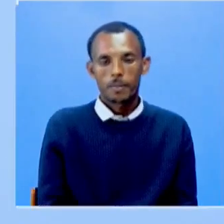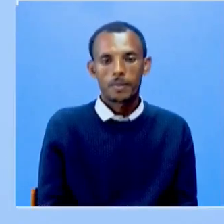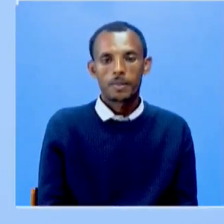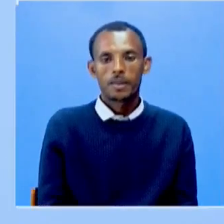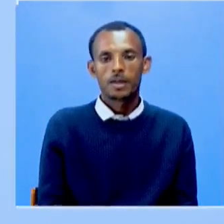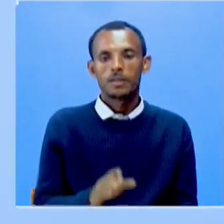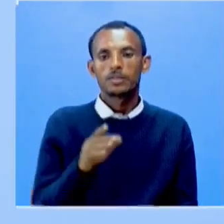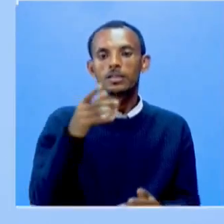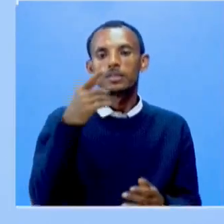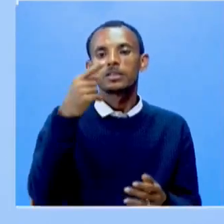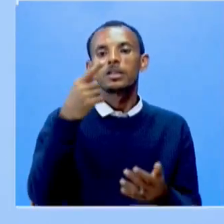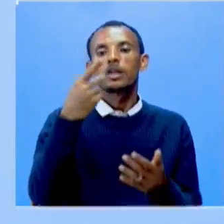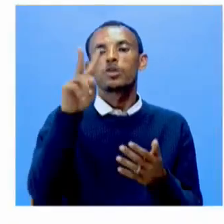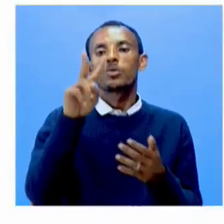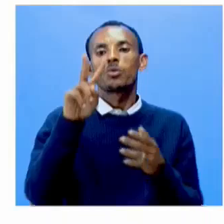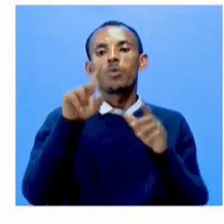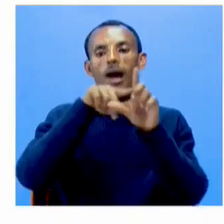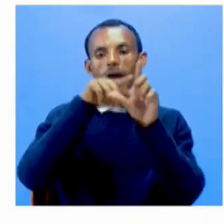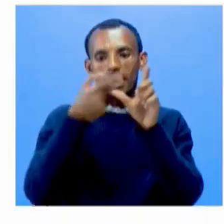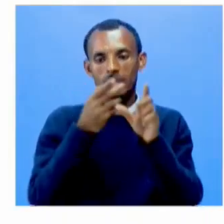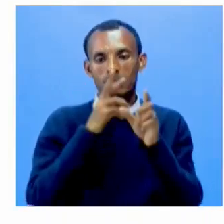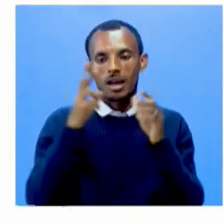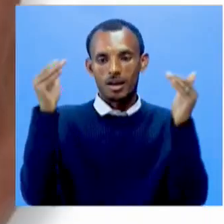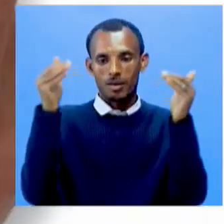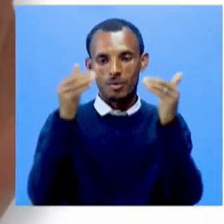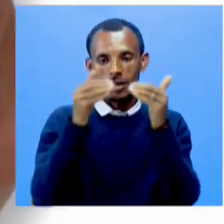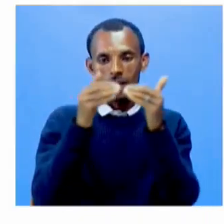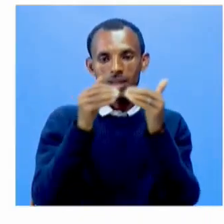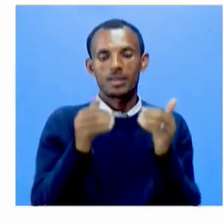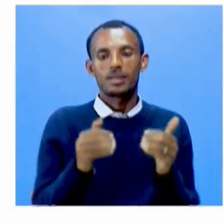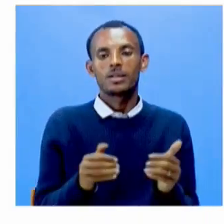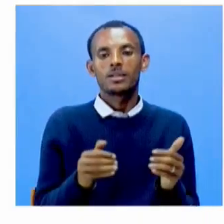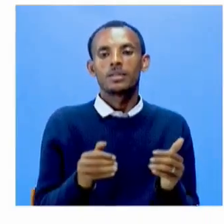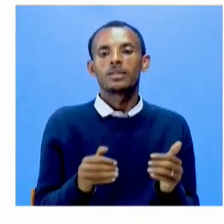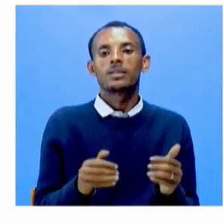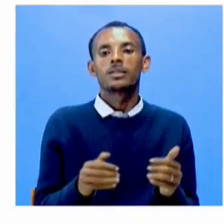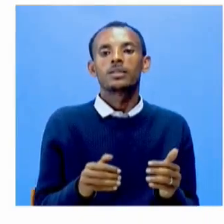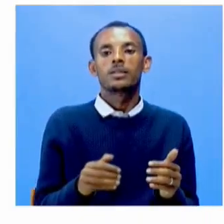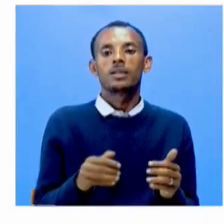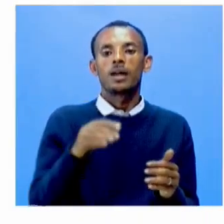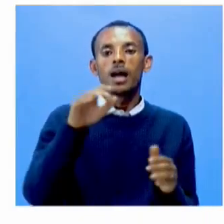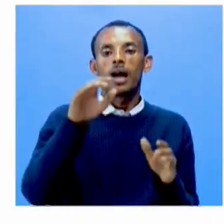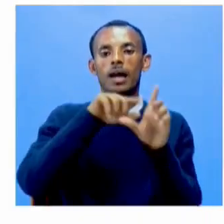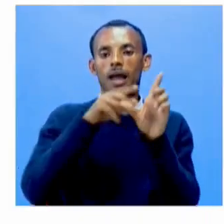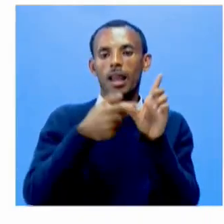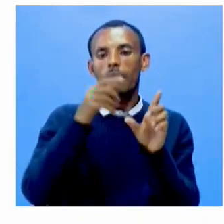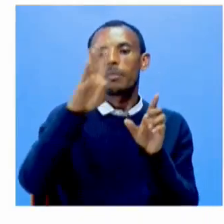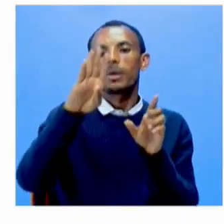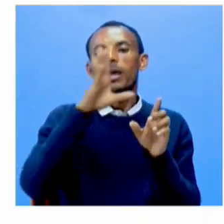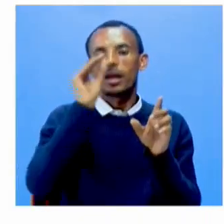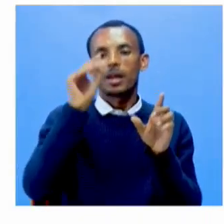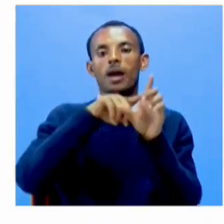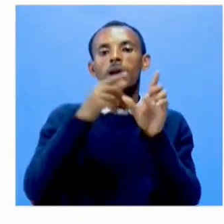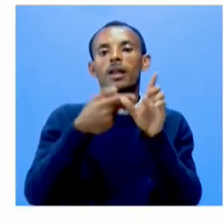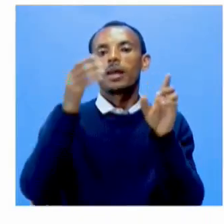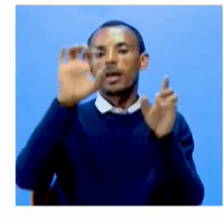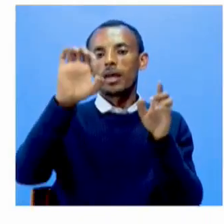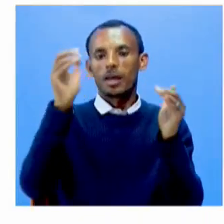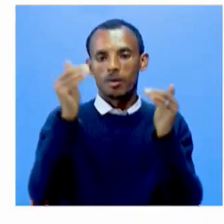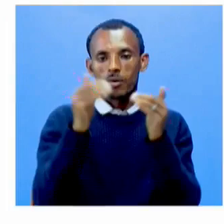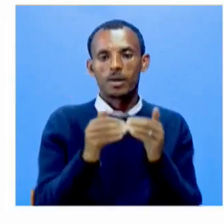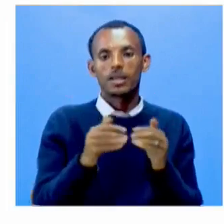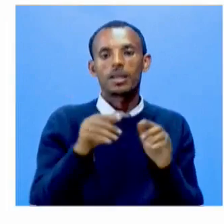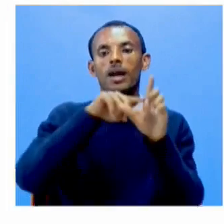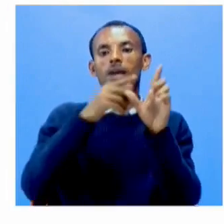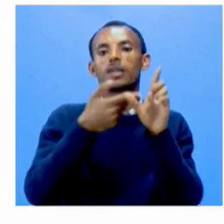if two angles of the two triangles congruent, assume this angle is congruent to this one, and this angle is congruent to